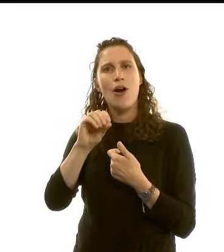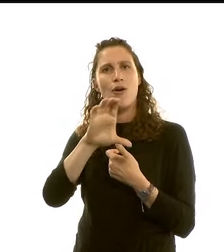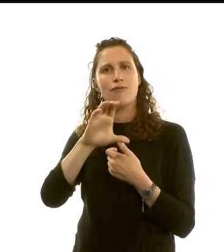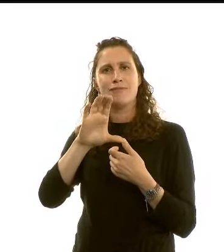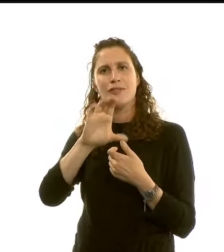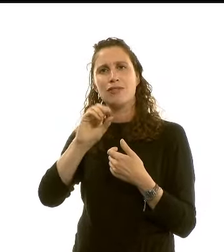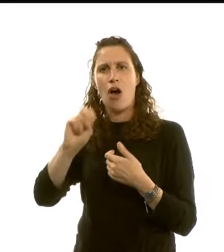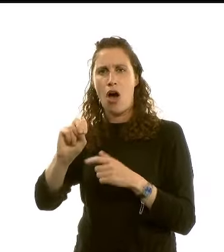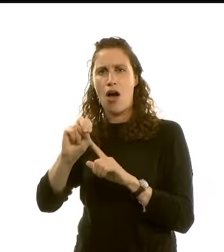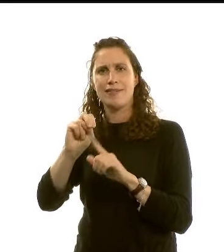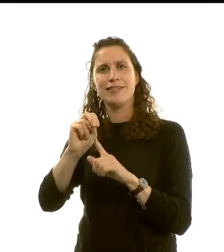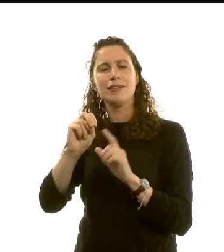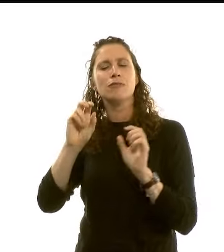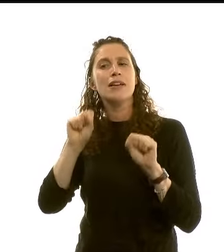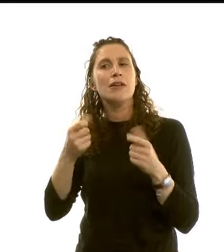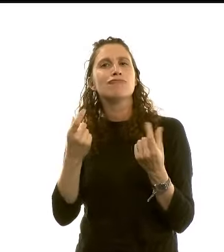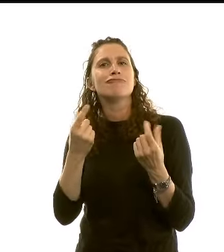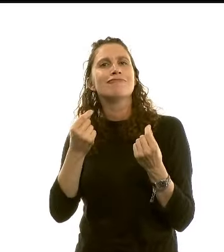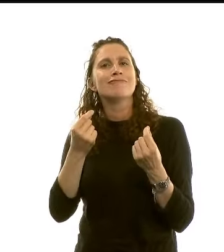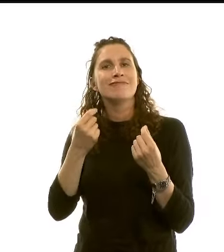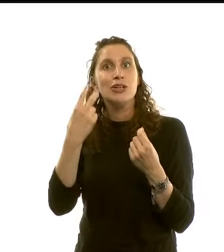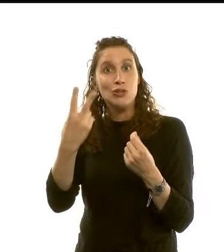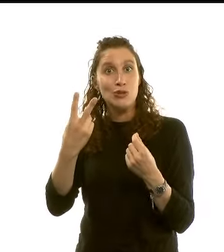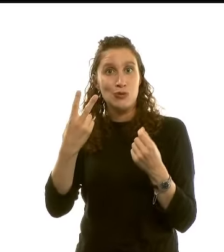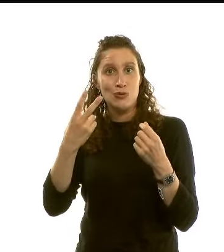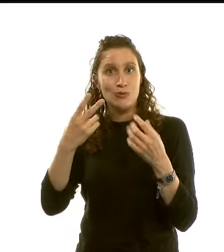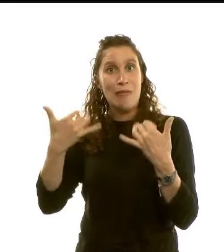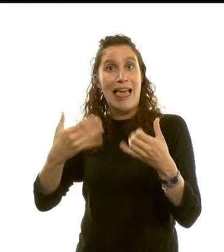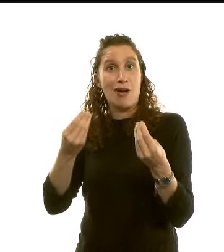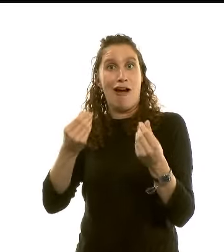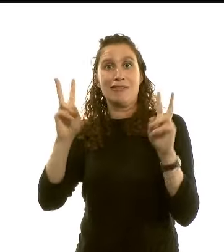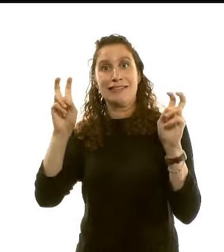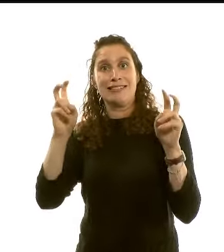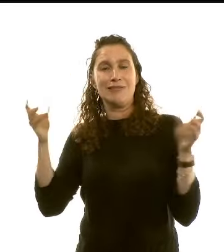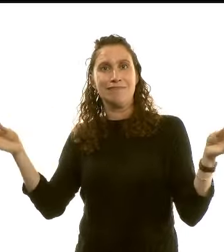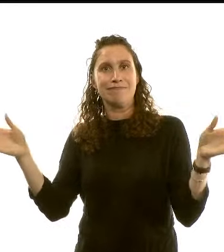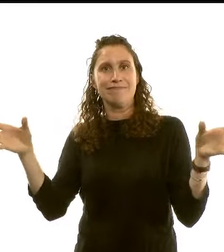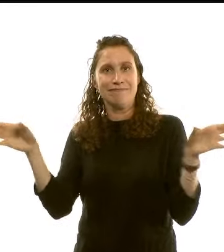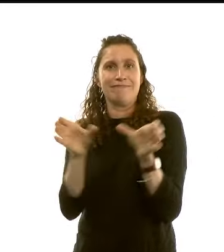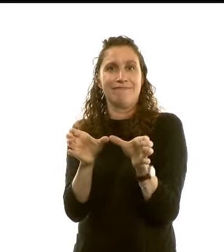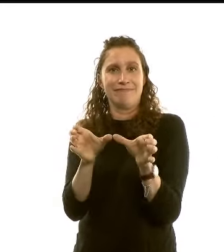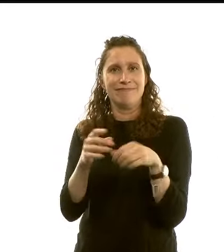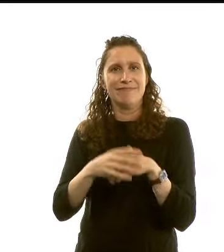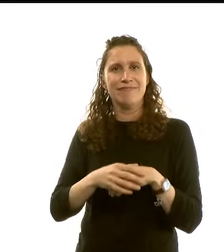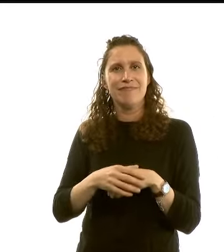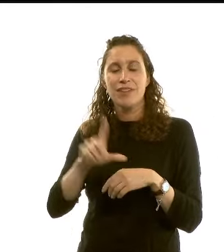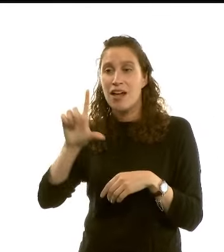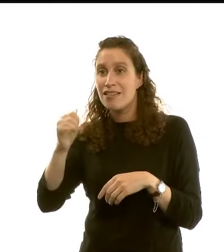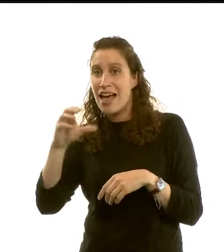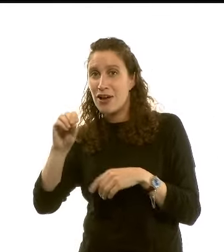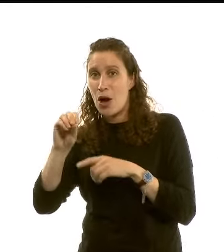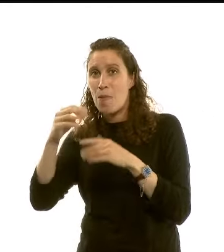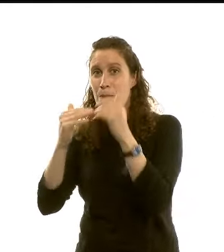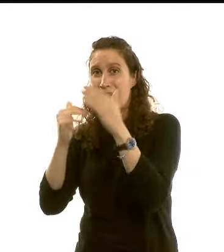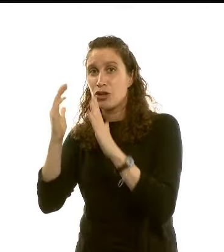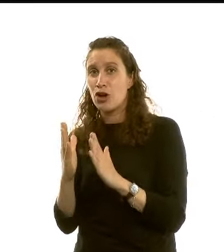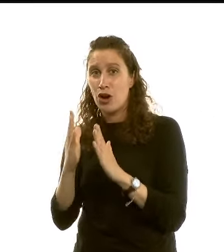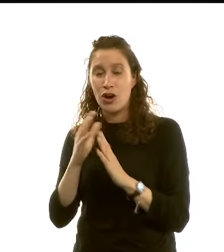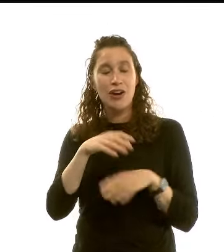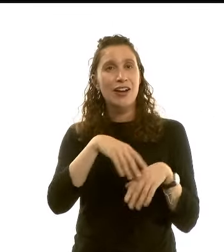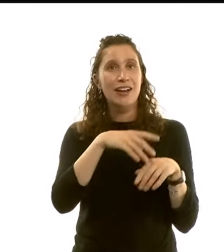this one step further and bring two legendary playgrounds together. Yes, we have enlisted the help of Lego builder TD Bricks and Minecraft